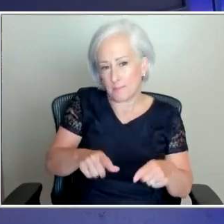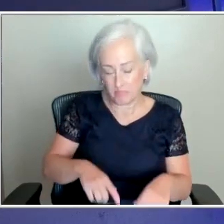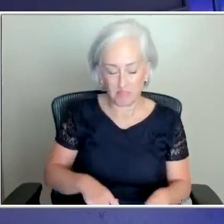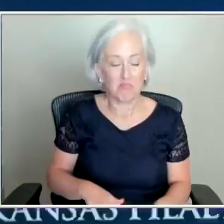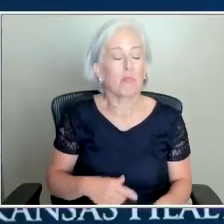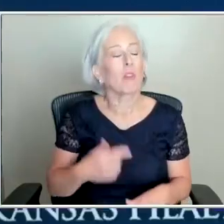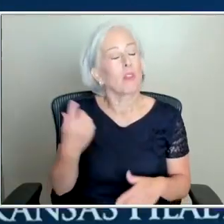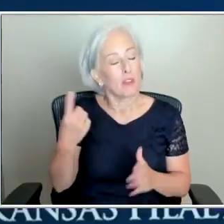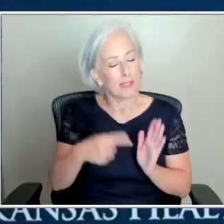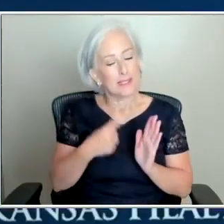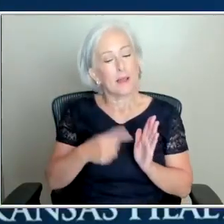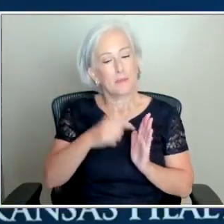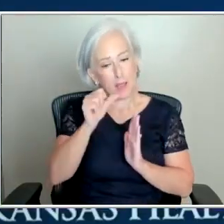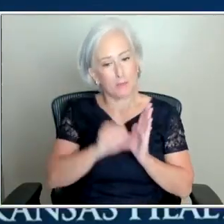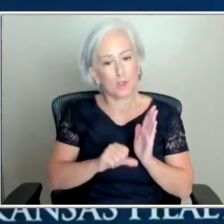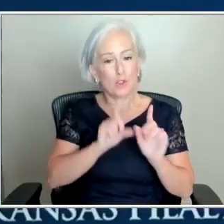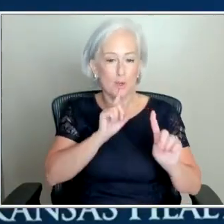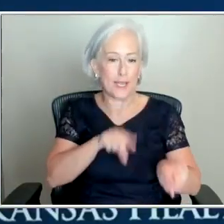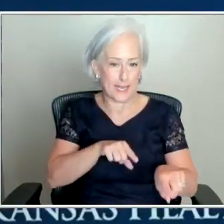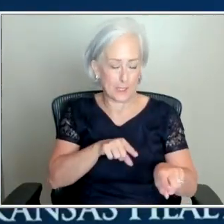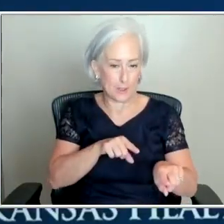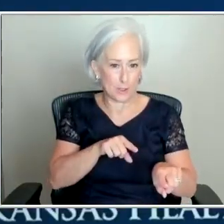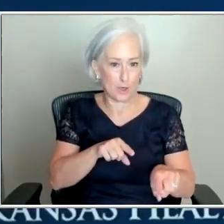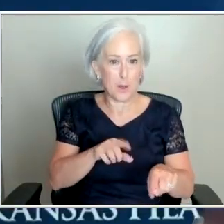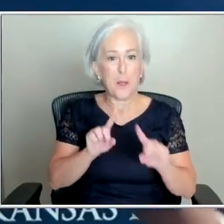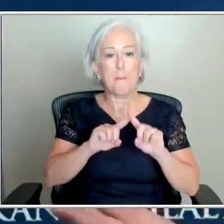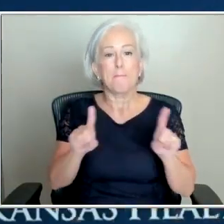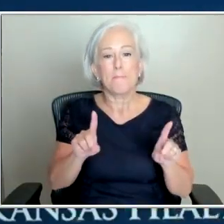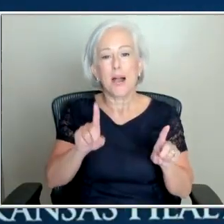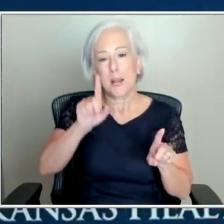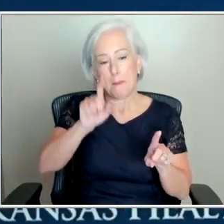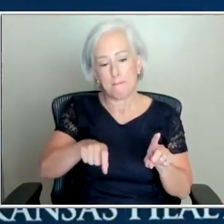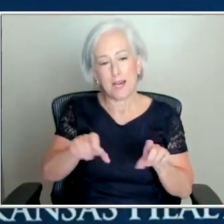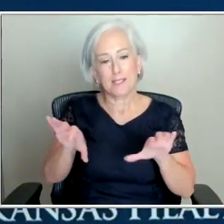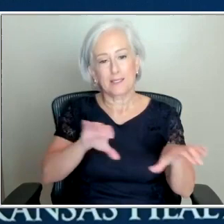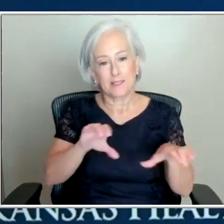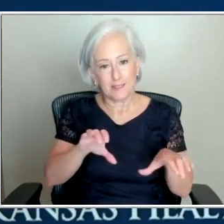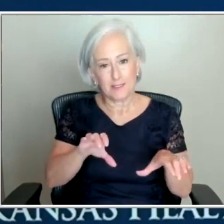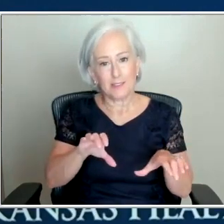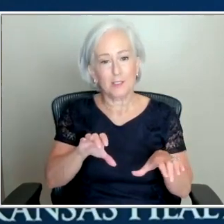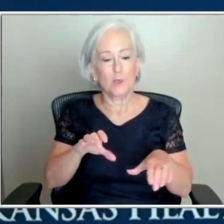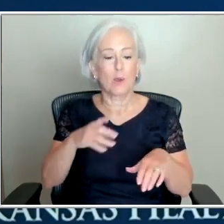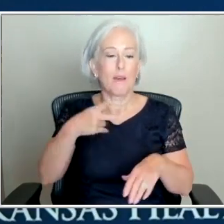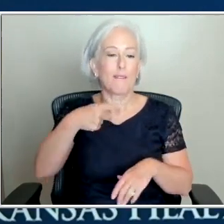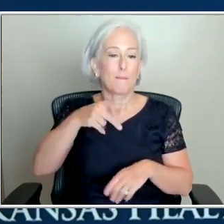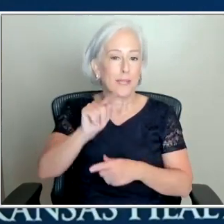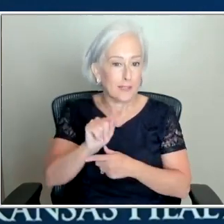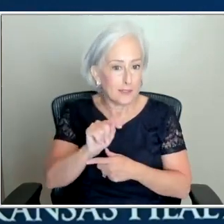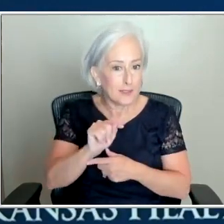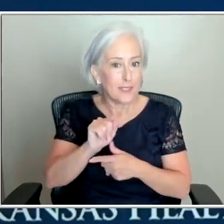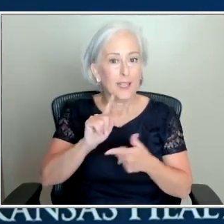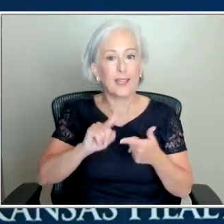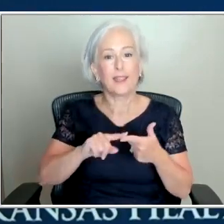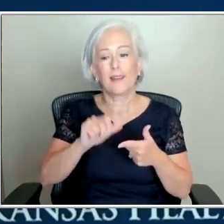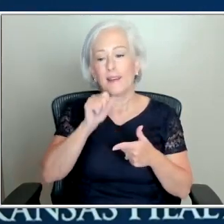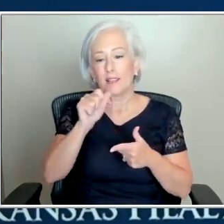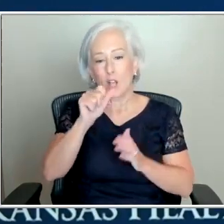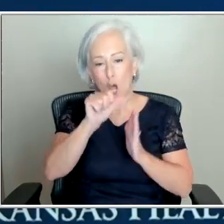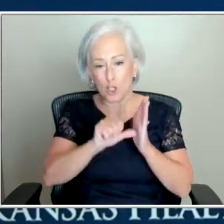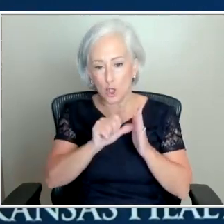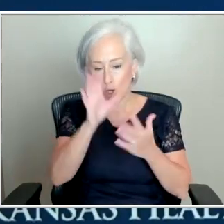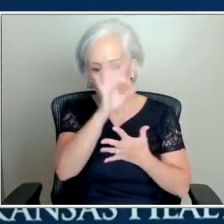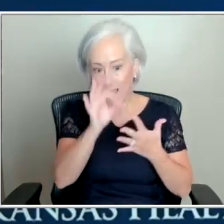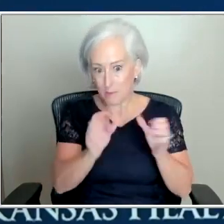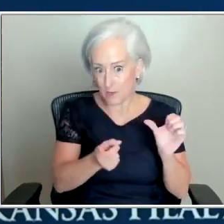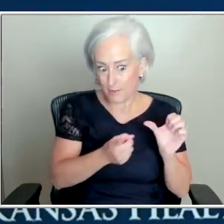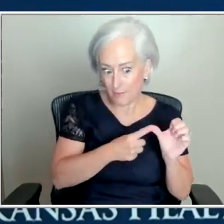the answer. Usually though, after a trial of pelvic floor physical therapy or other non-surgical options, we really want surgery to kind of